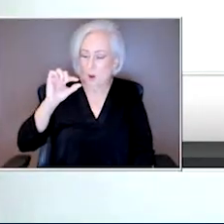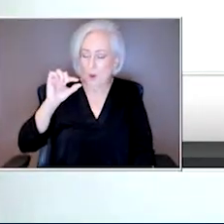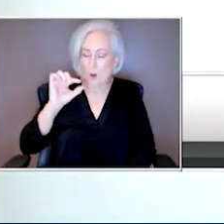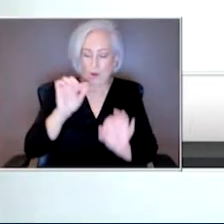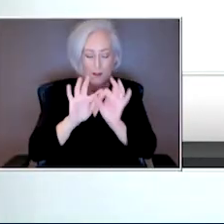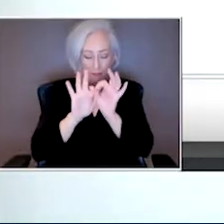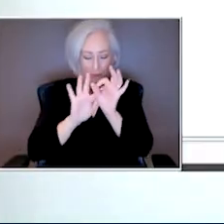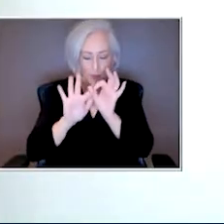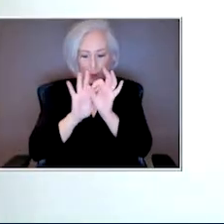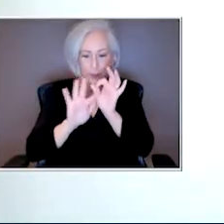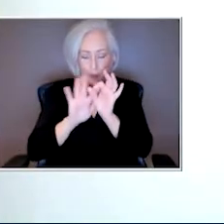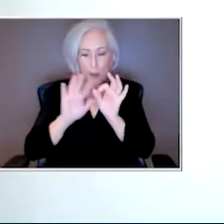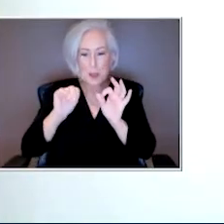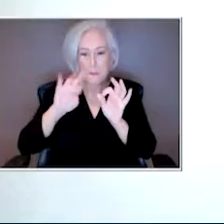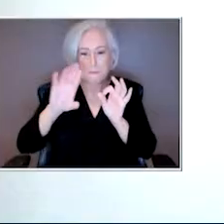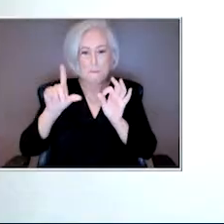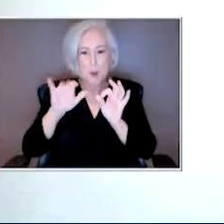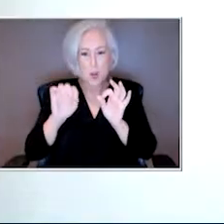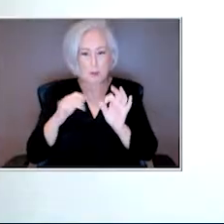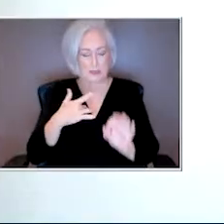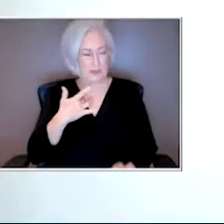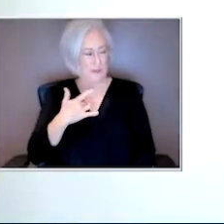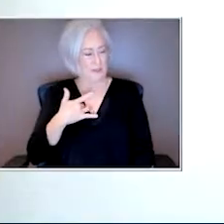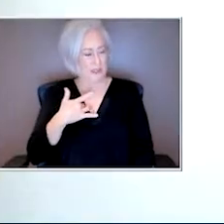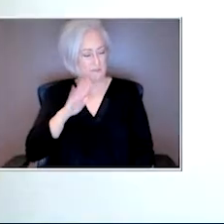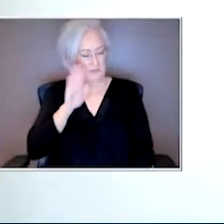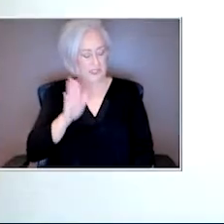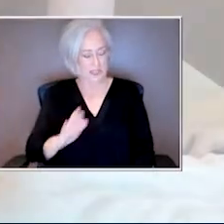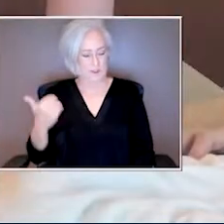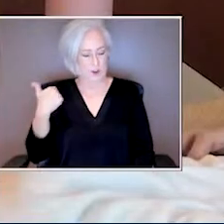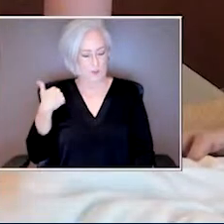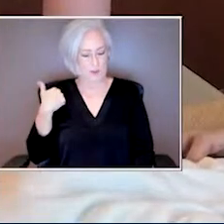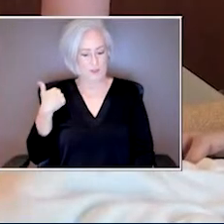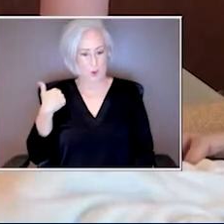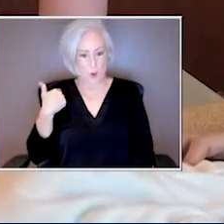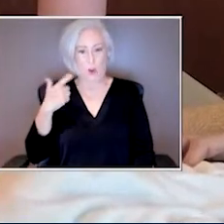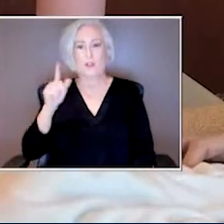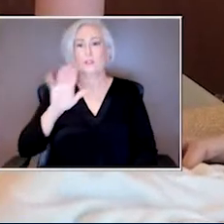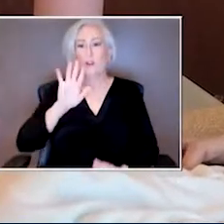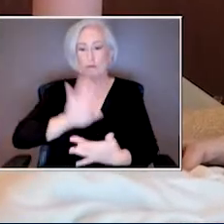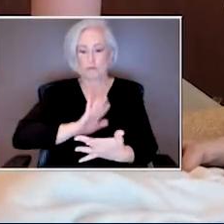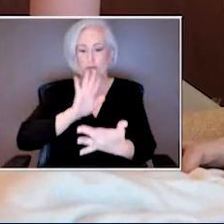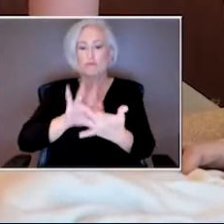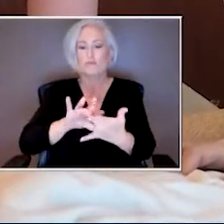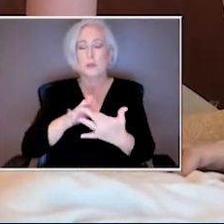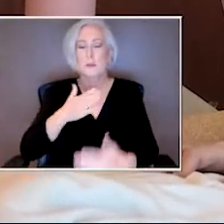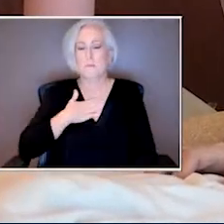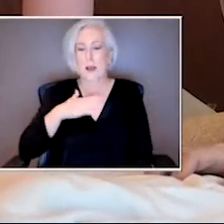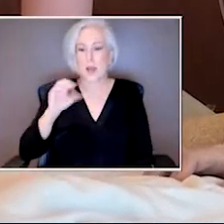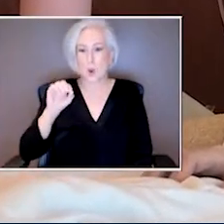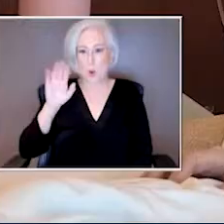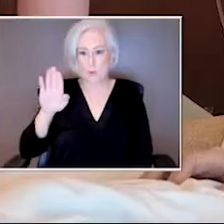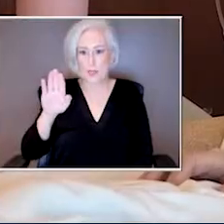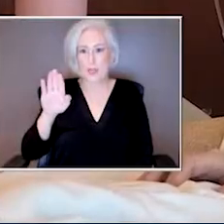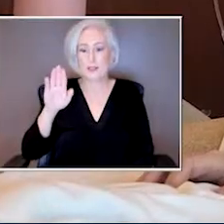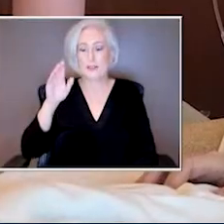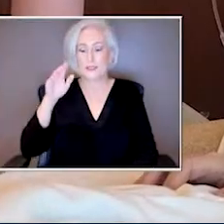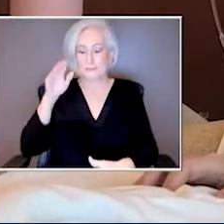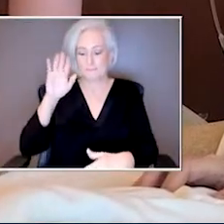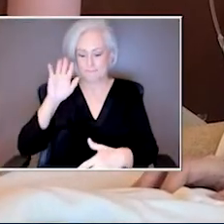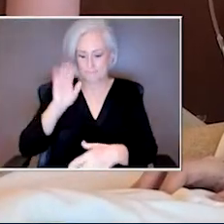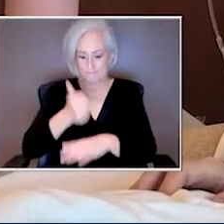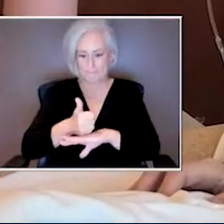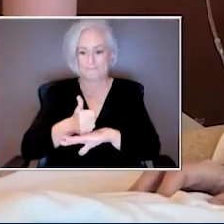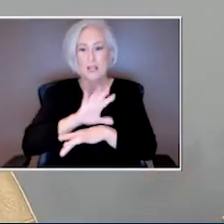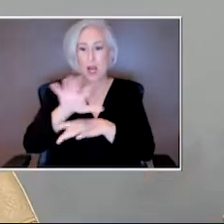not feel like anything that I had felt before. So I immediately messaged my OB the next morning. They got me in for an appointment later that